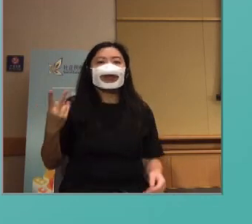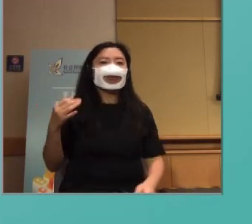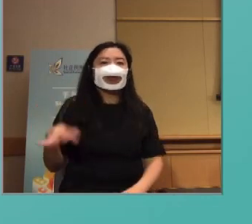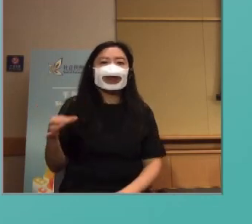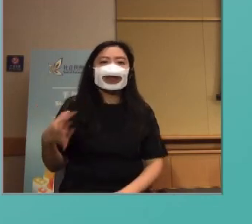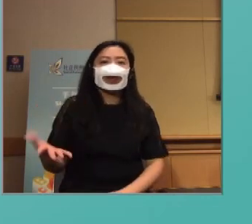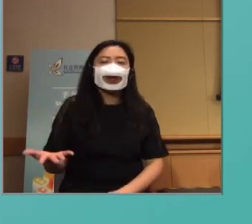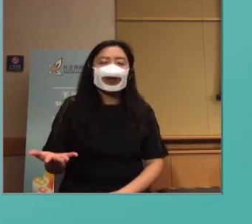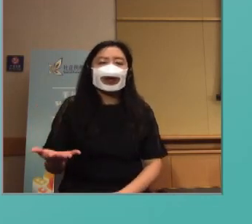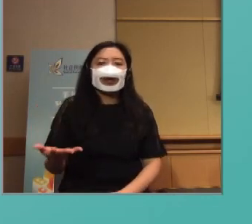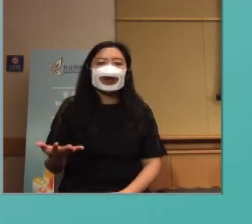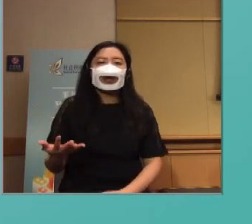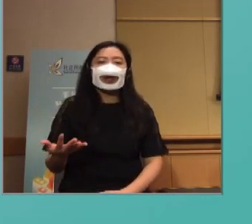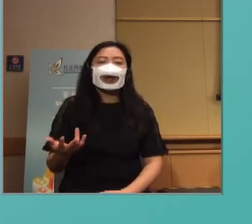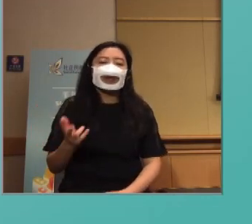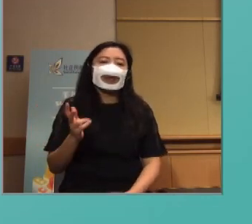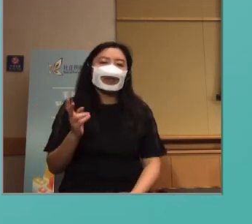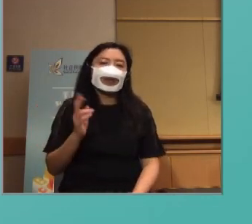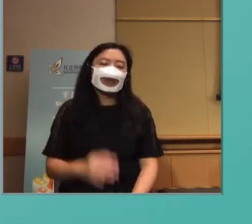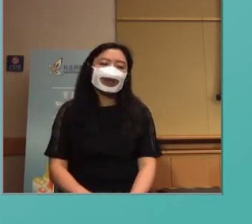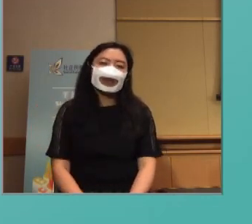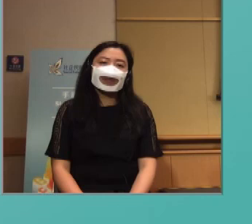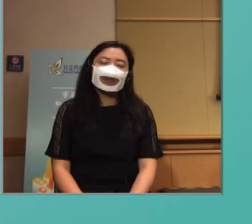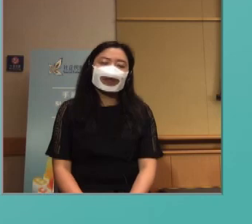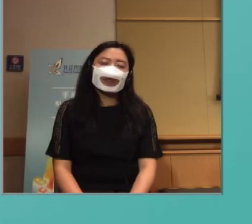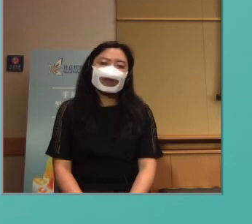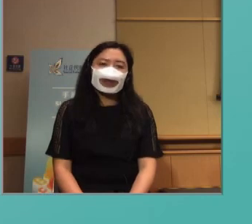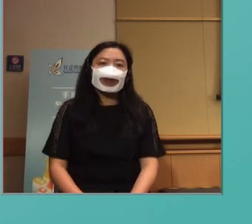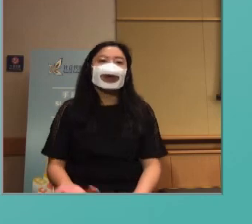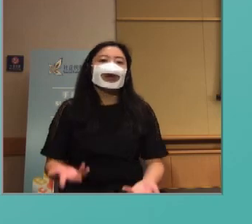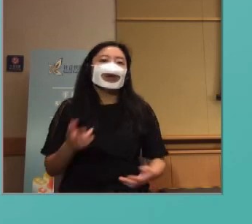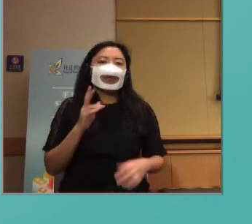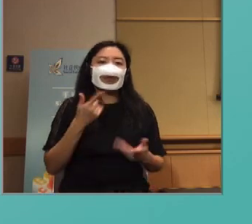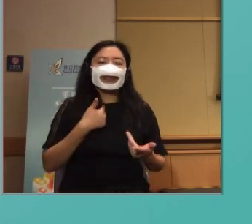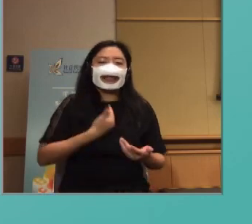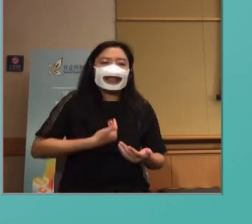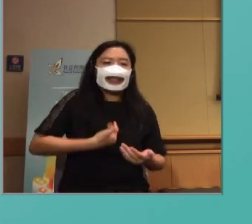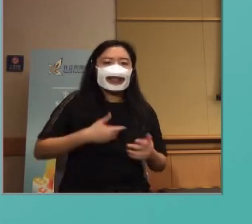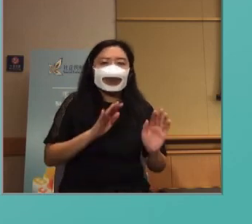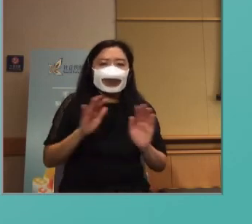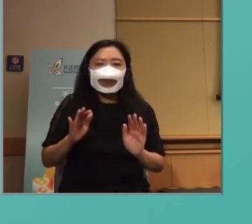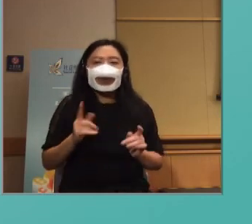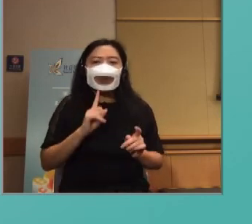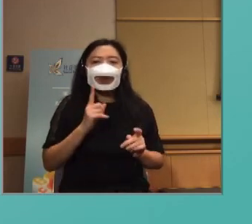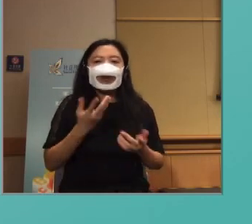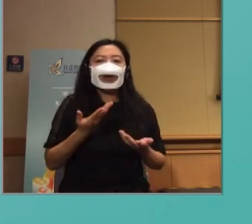charity, cultural drives, concerts, petitions are being executed, nothing